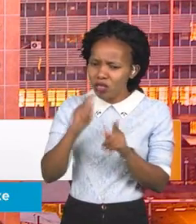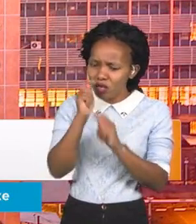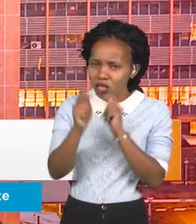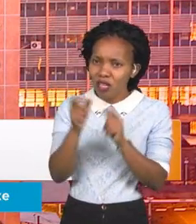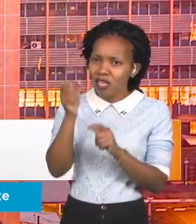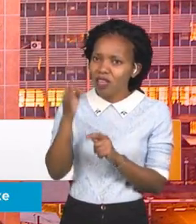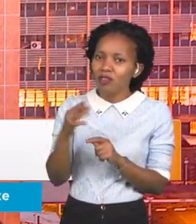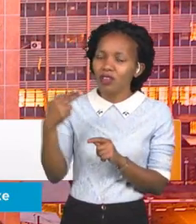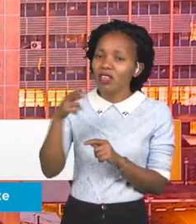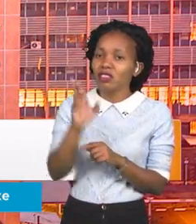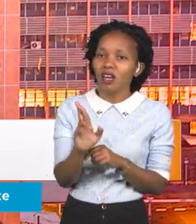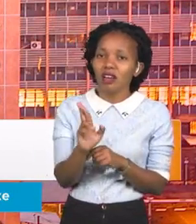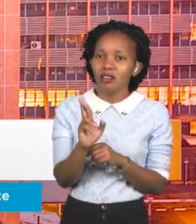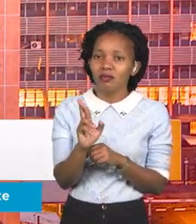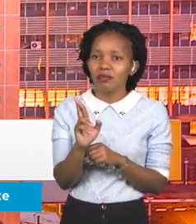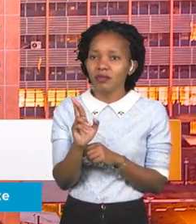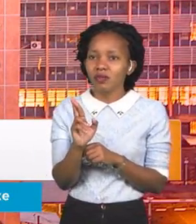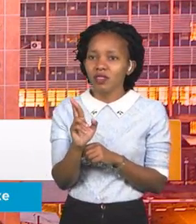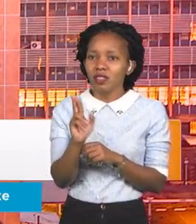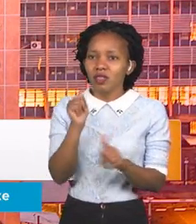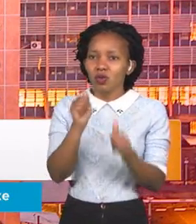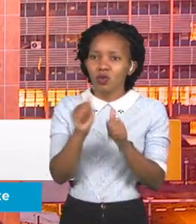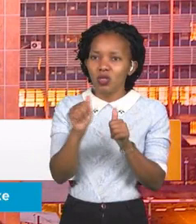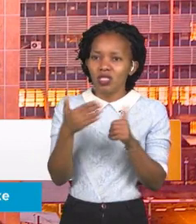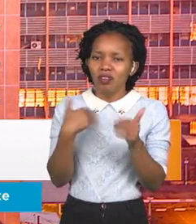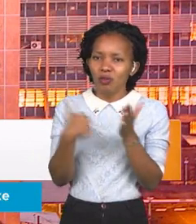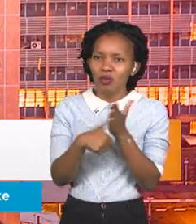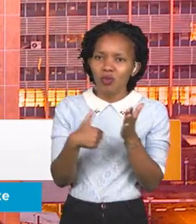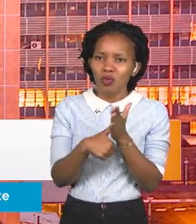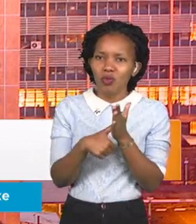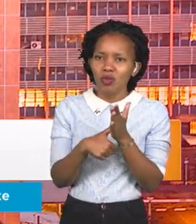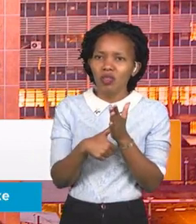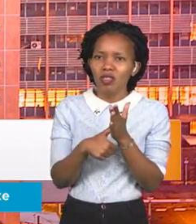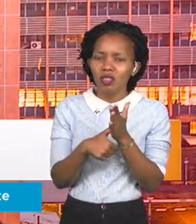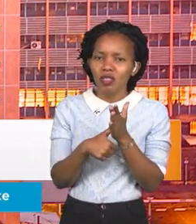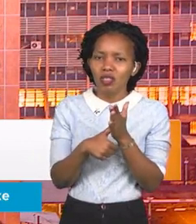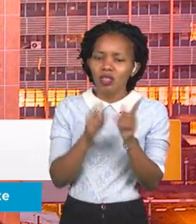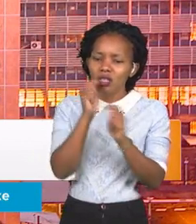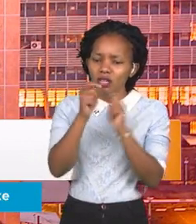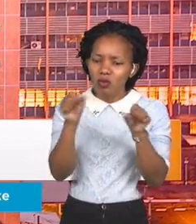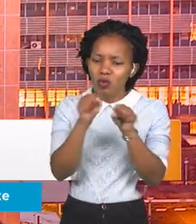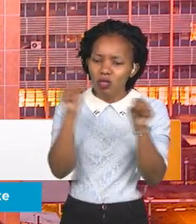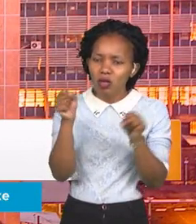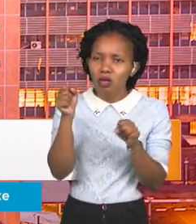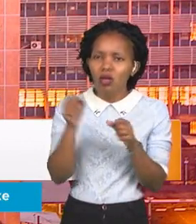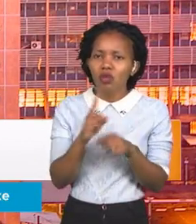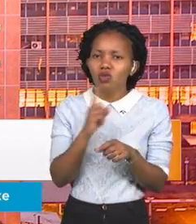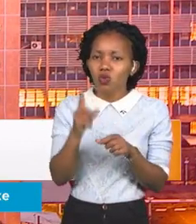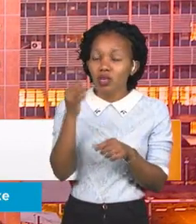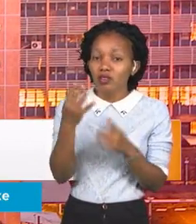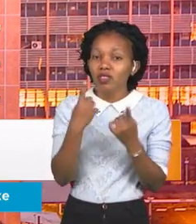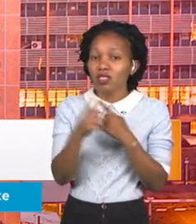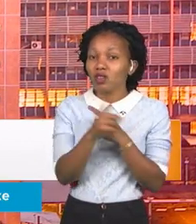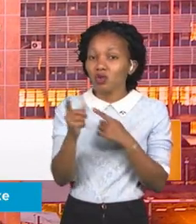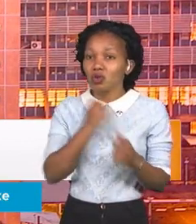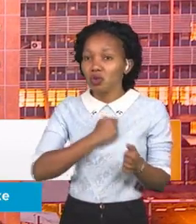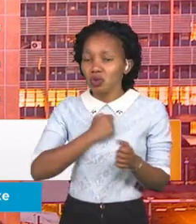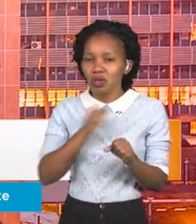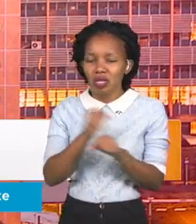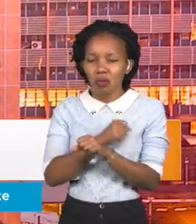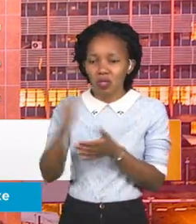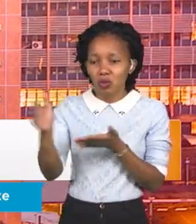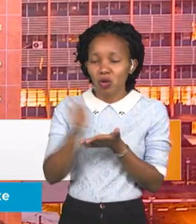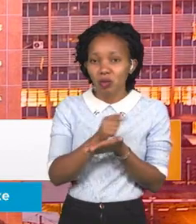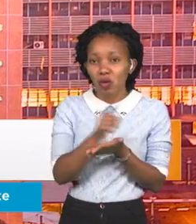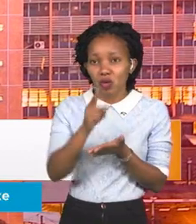the HR, of which I have a whole problem with the whole interview system, mm-hmm. but if they are to tell you, we're sorry we're not employing you